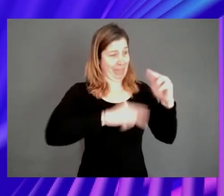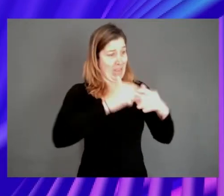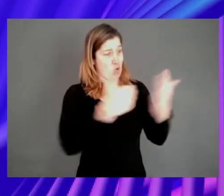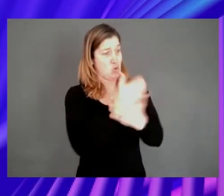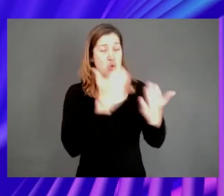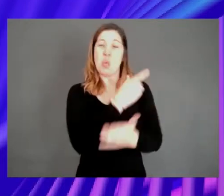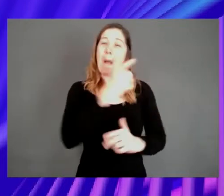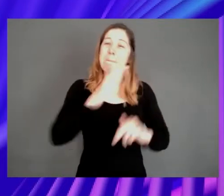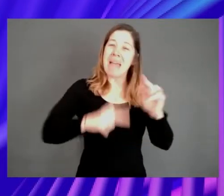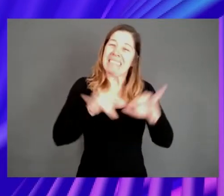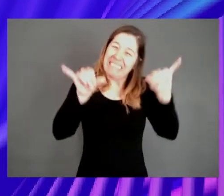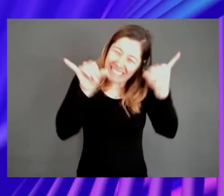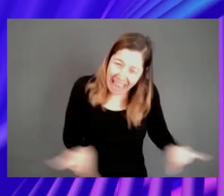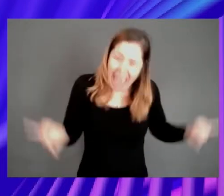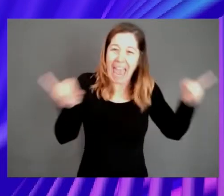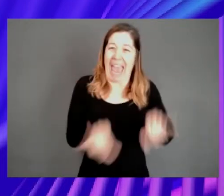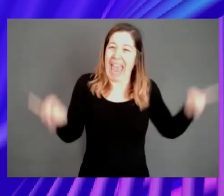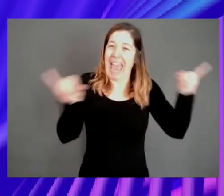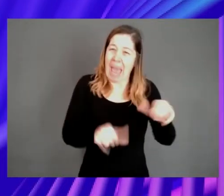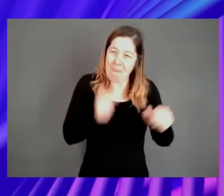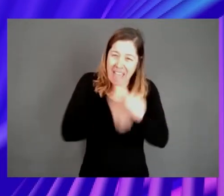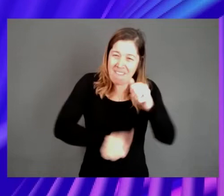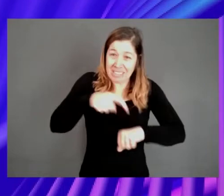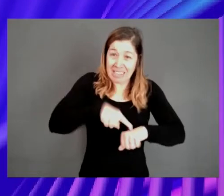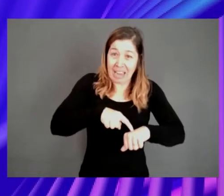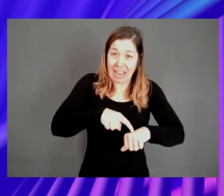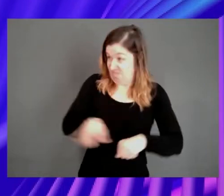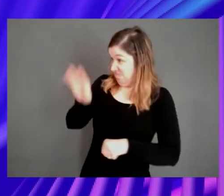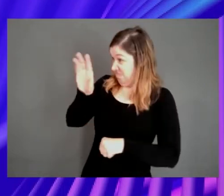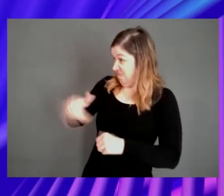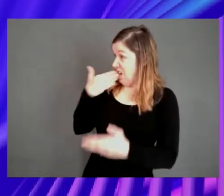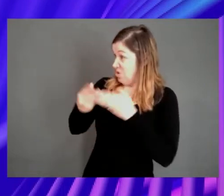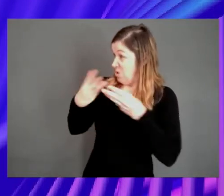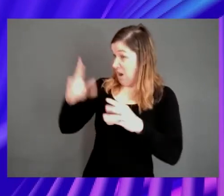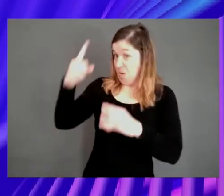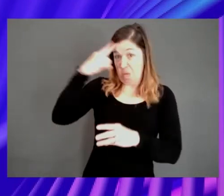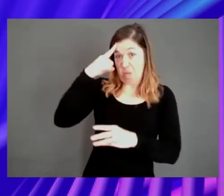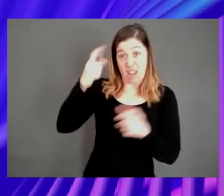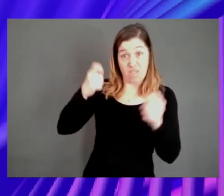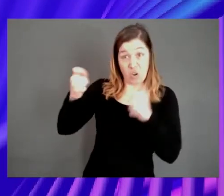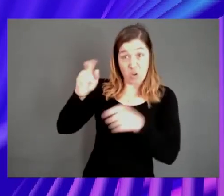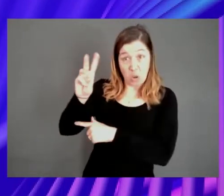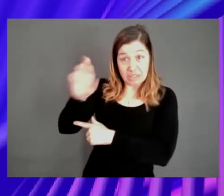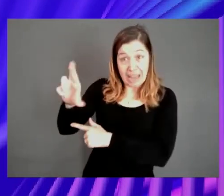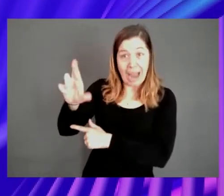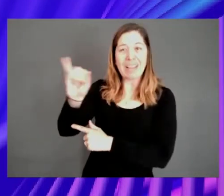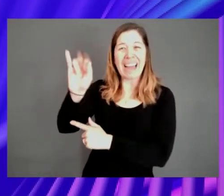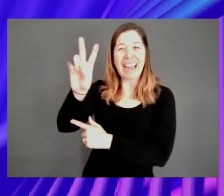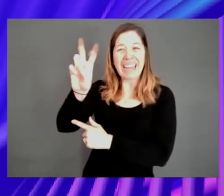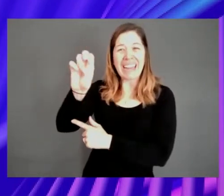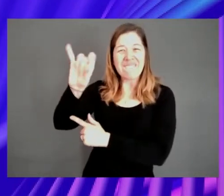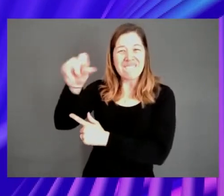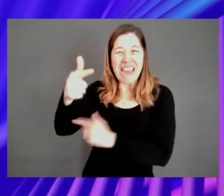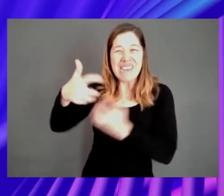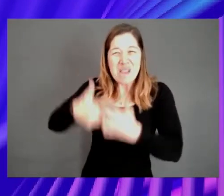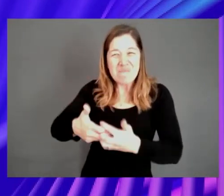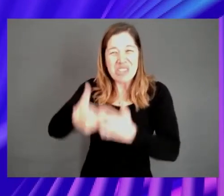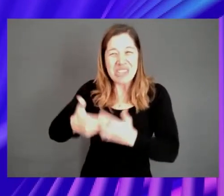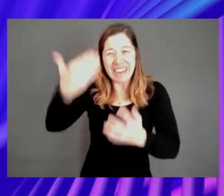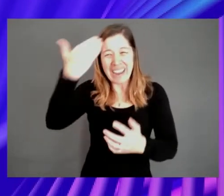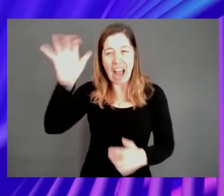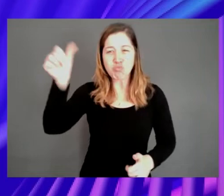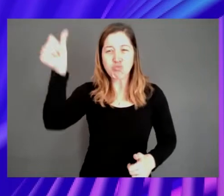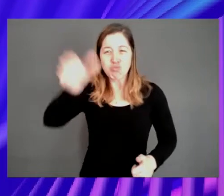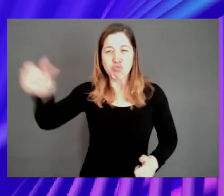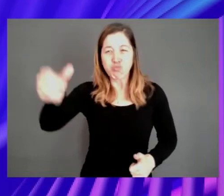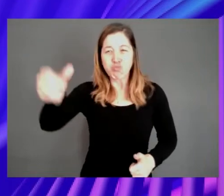time. Is that a good way to think of Controltower? Basically, it's like a vending machine for AWS. Precisely a vending machine. Yeah, we have our account factory that you can